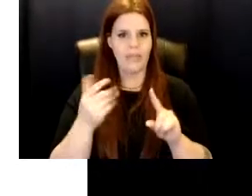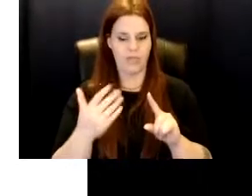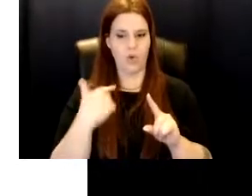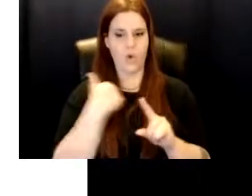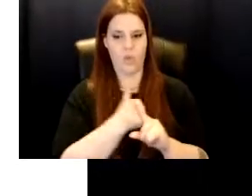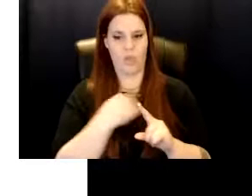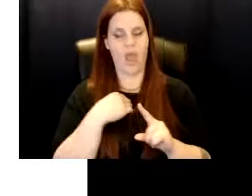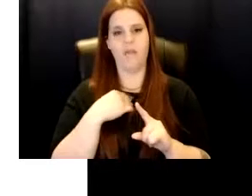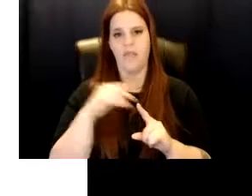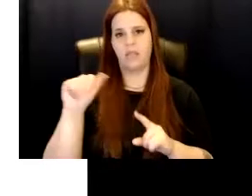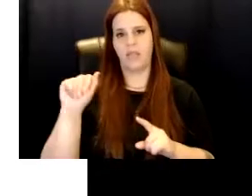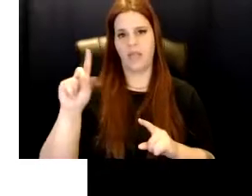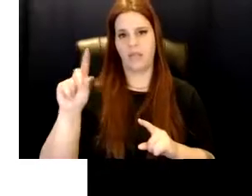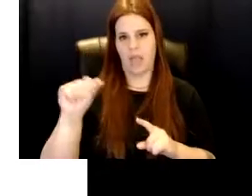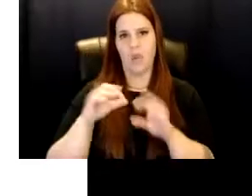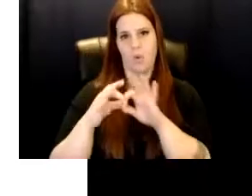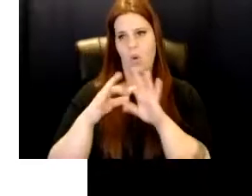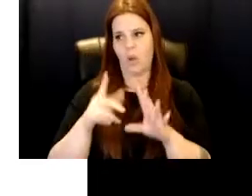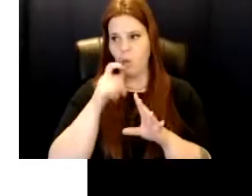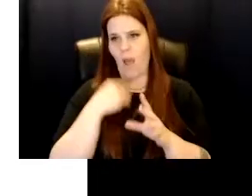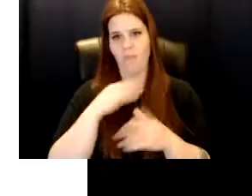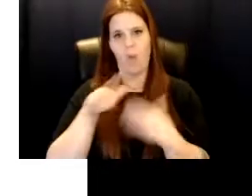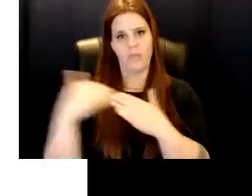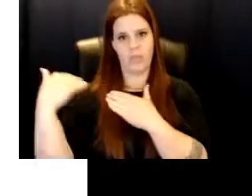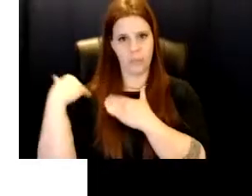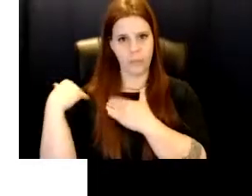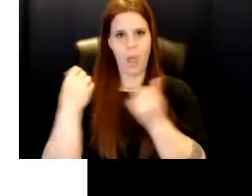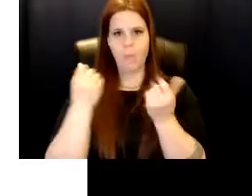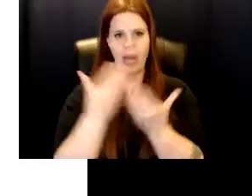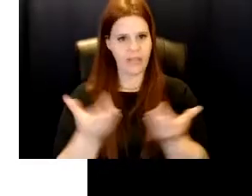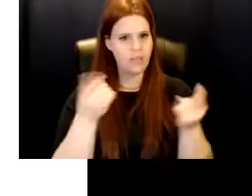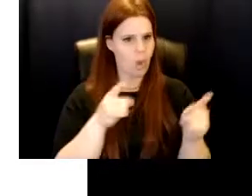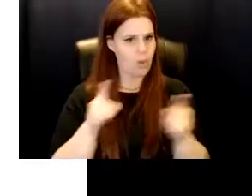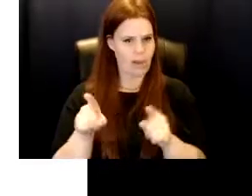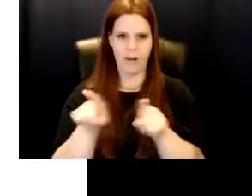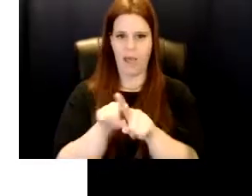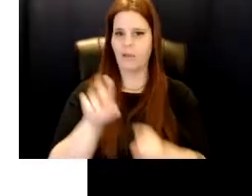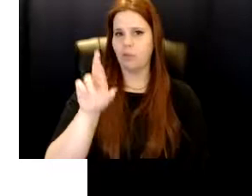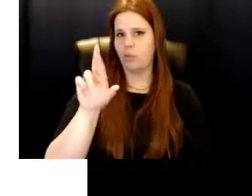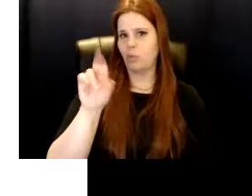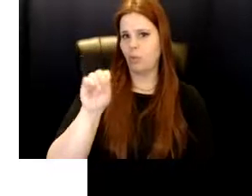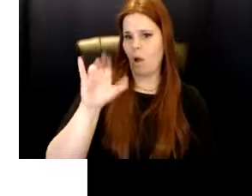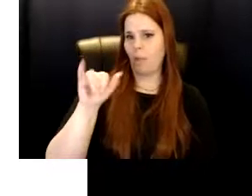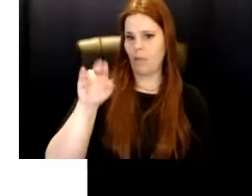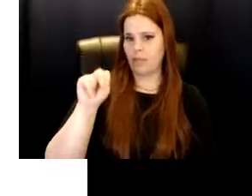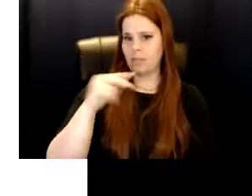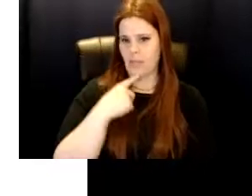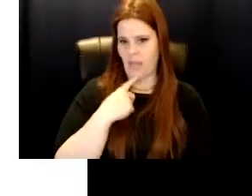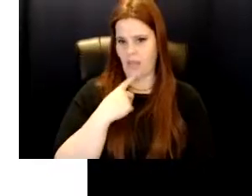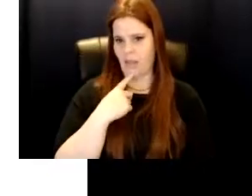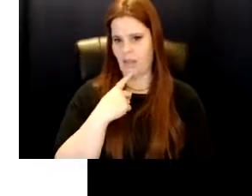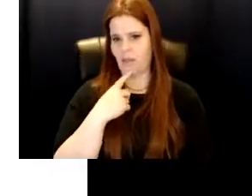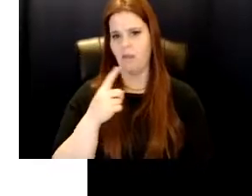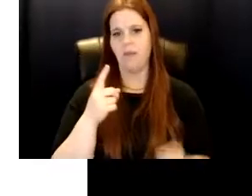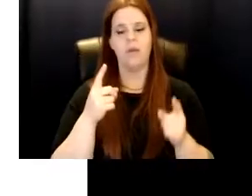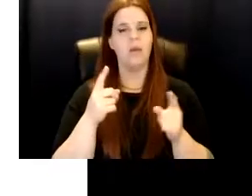these ADA coordinators who have all this responsibility, many things going on, as Robin said, and yet they have this responsibility,